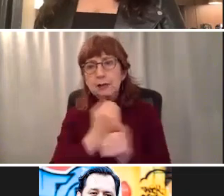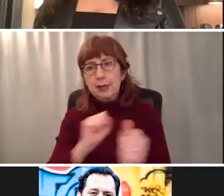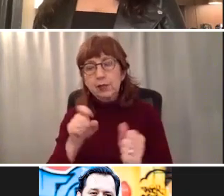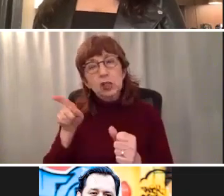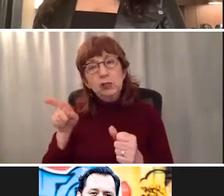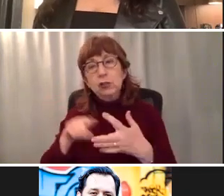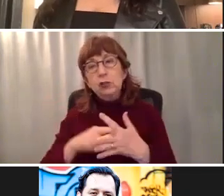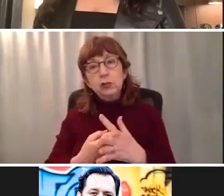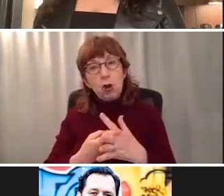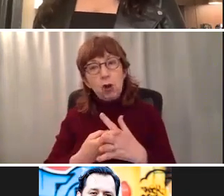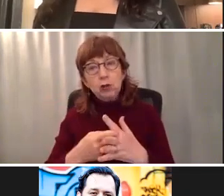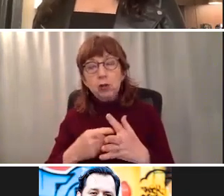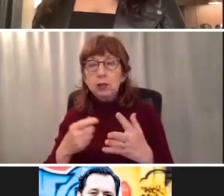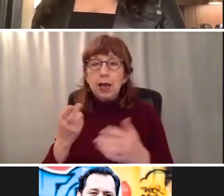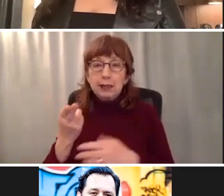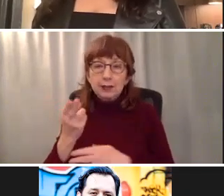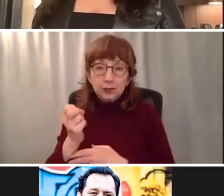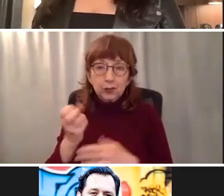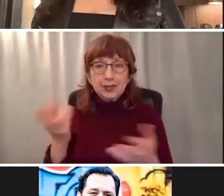here,